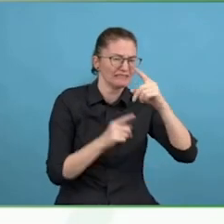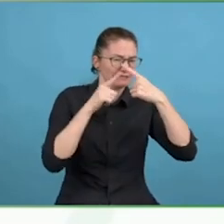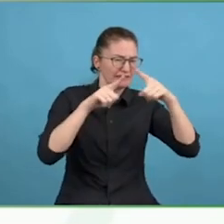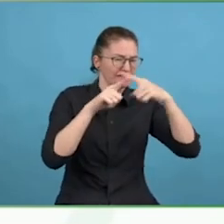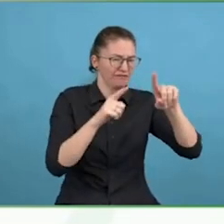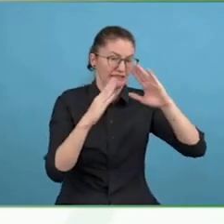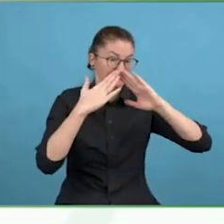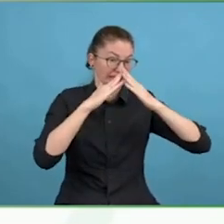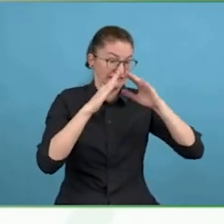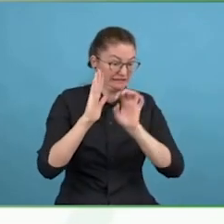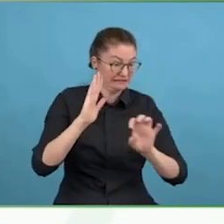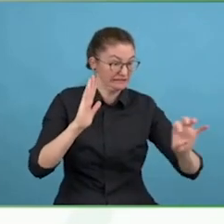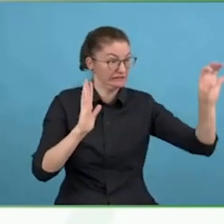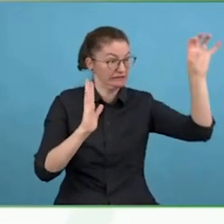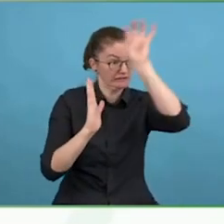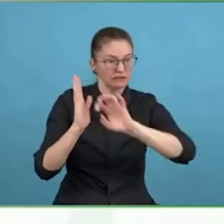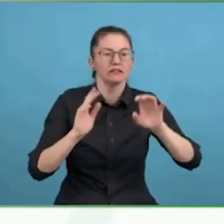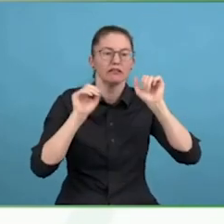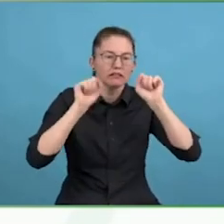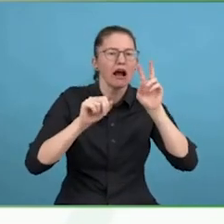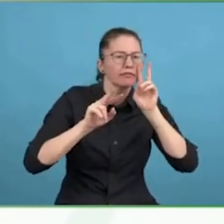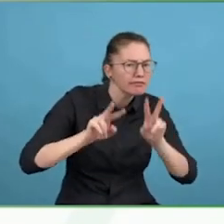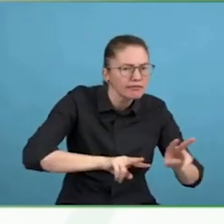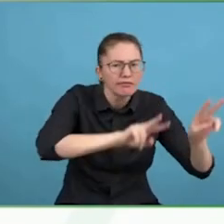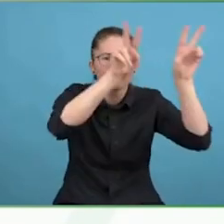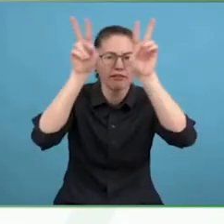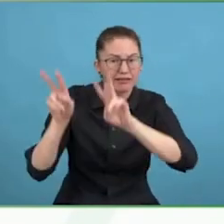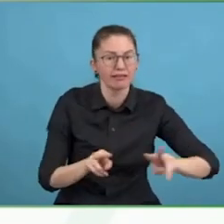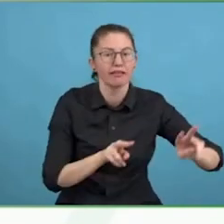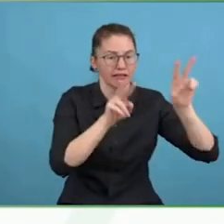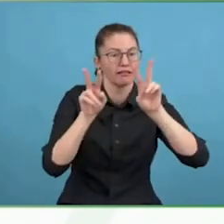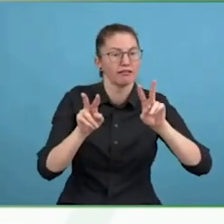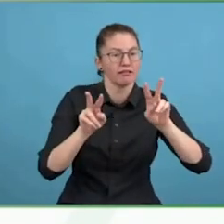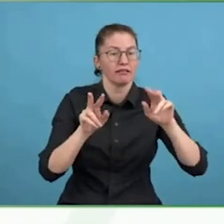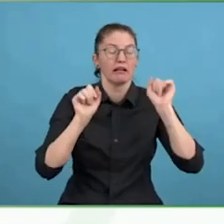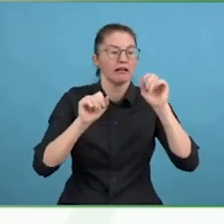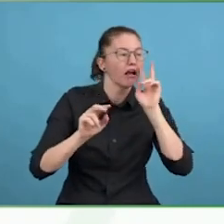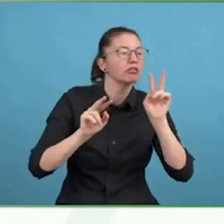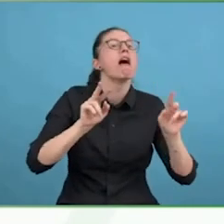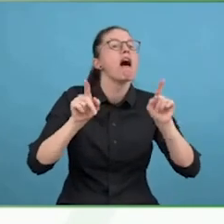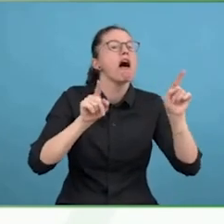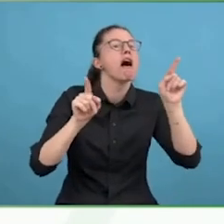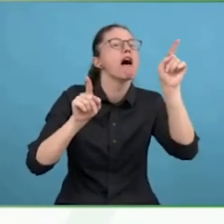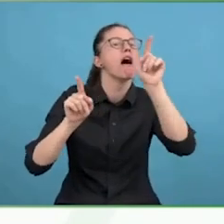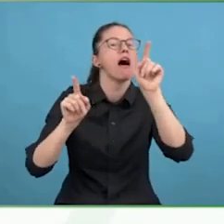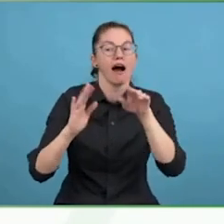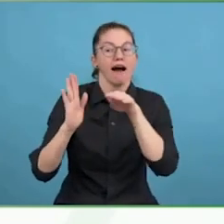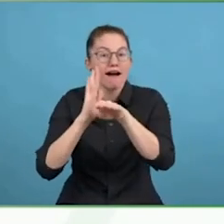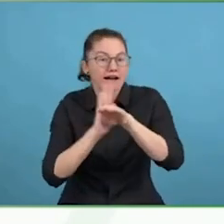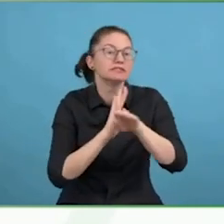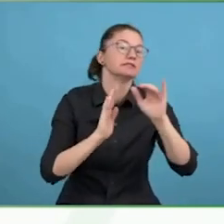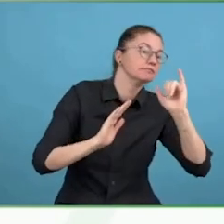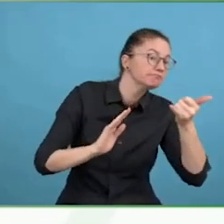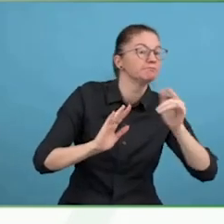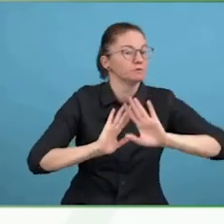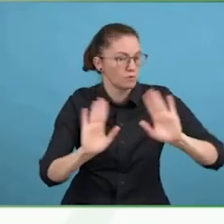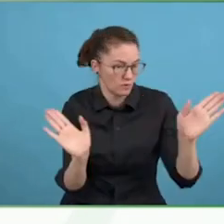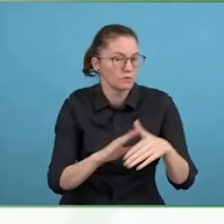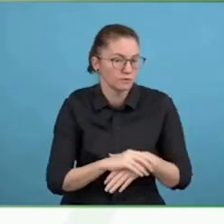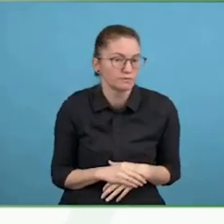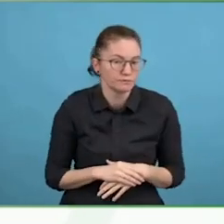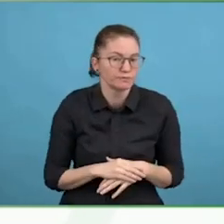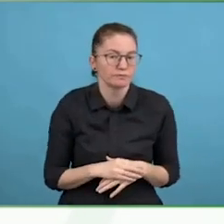the people who are educated and trained for this, and the NGOs also have been